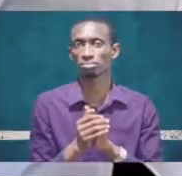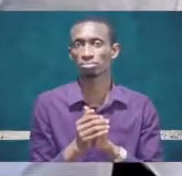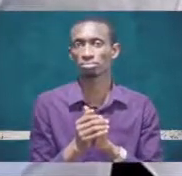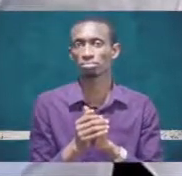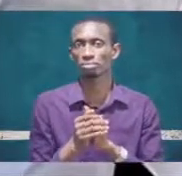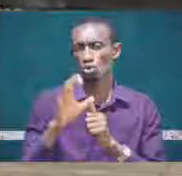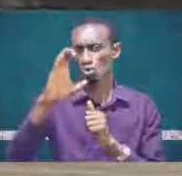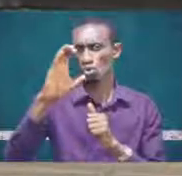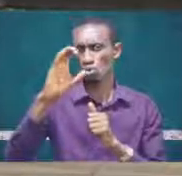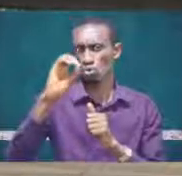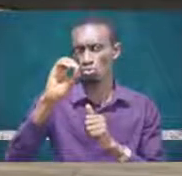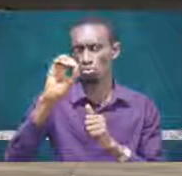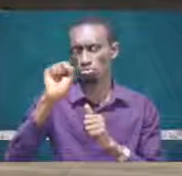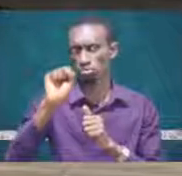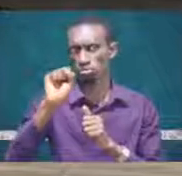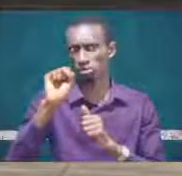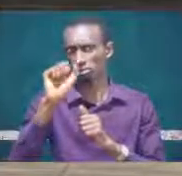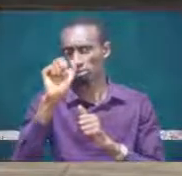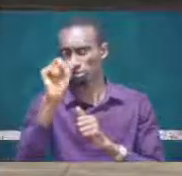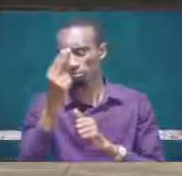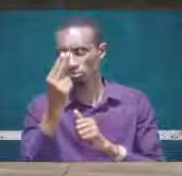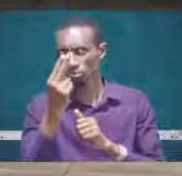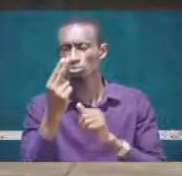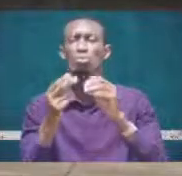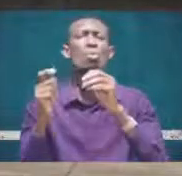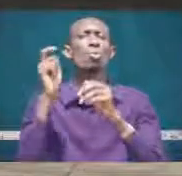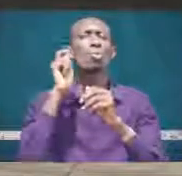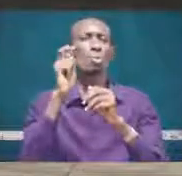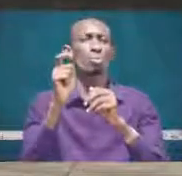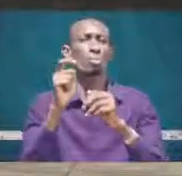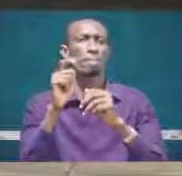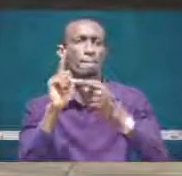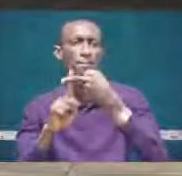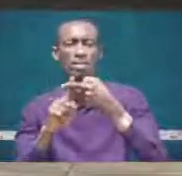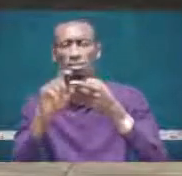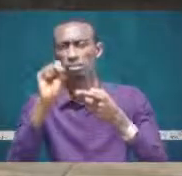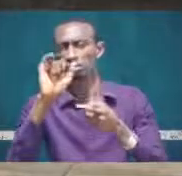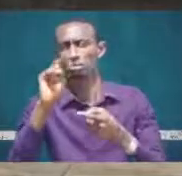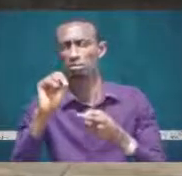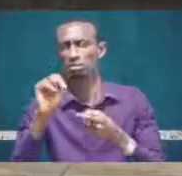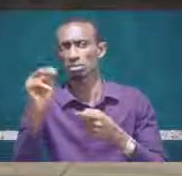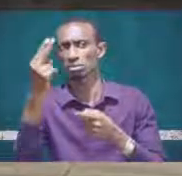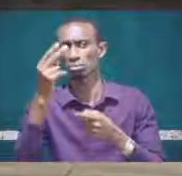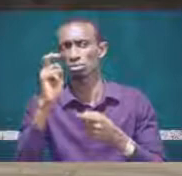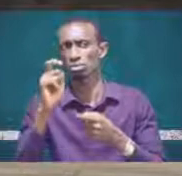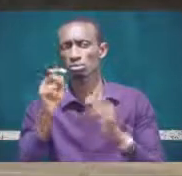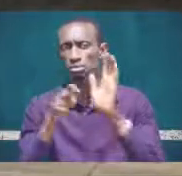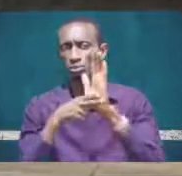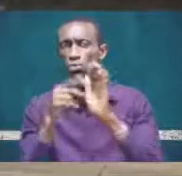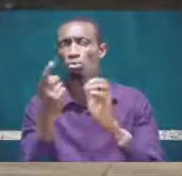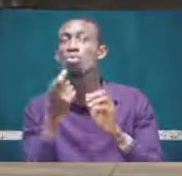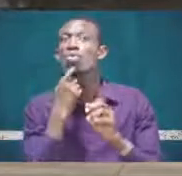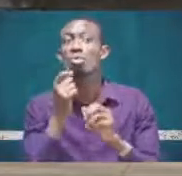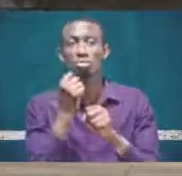cosine squared x plus sine squared x equals 1 for any value